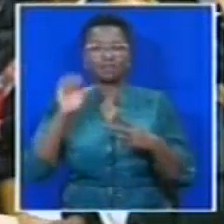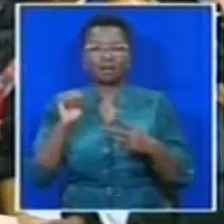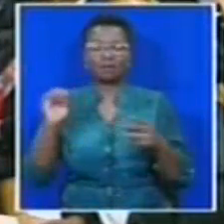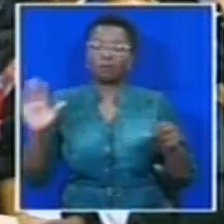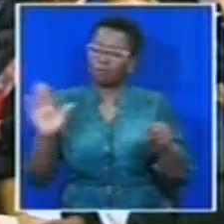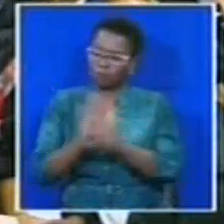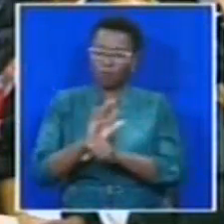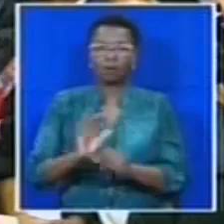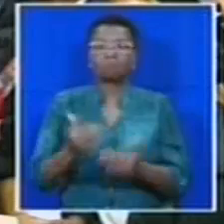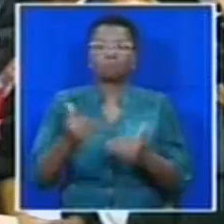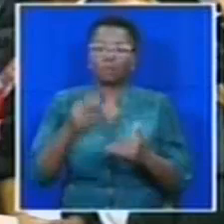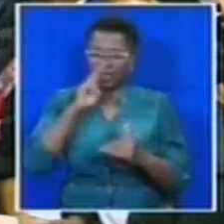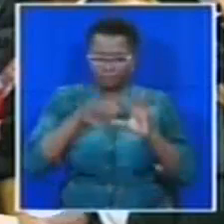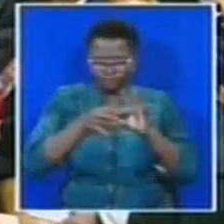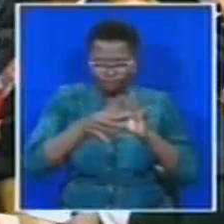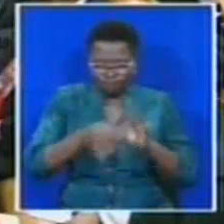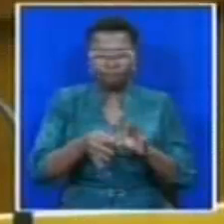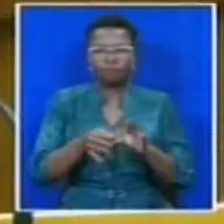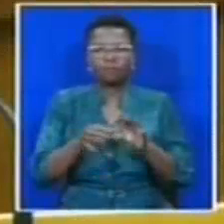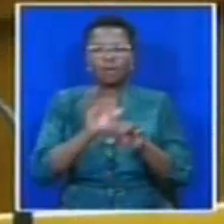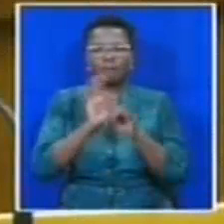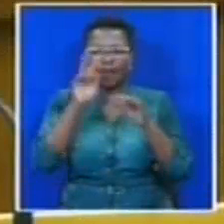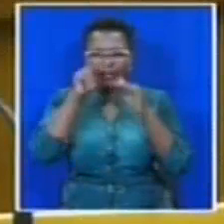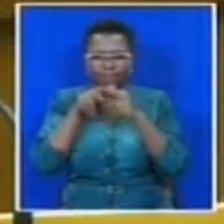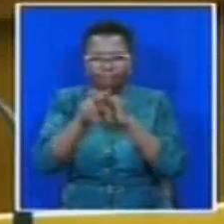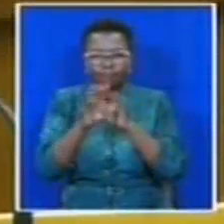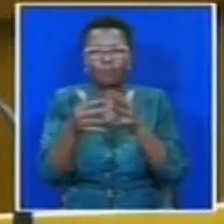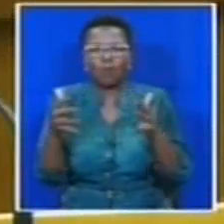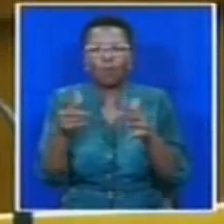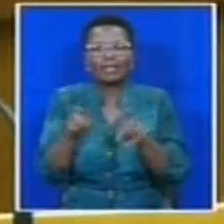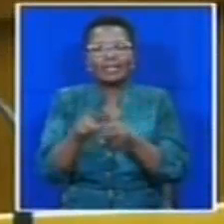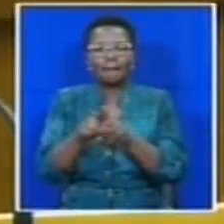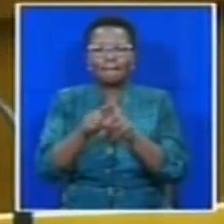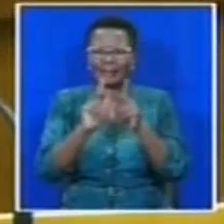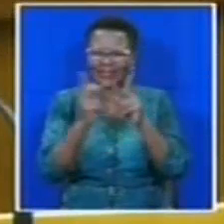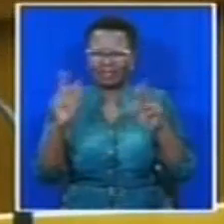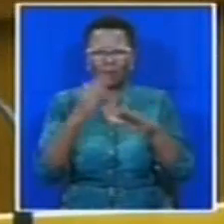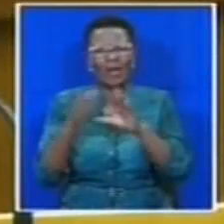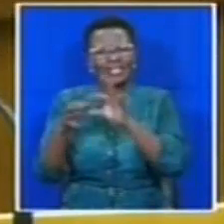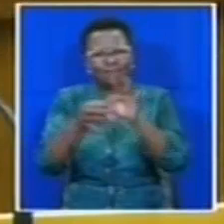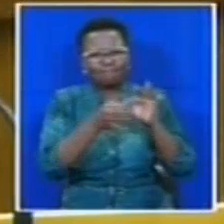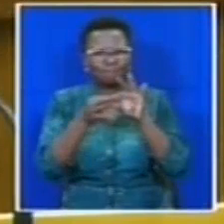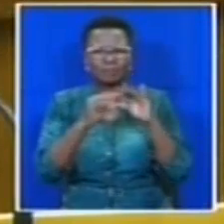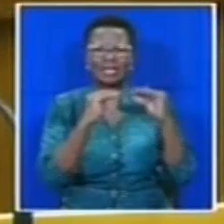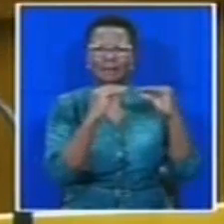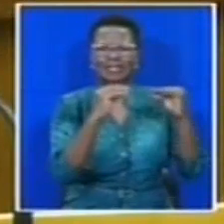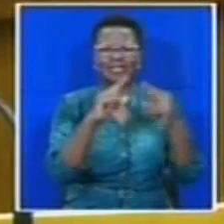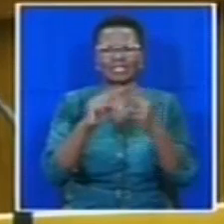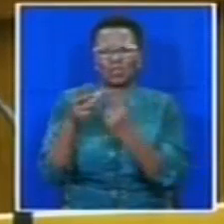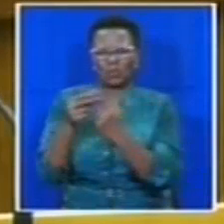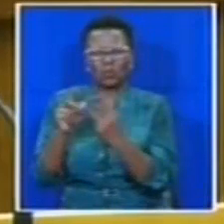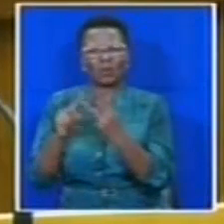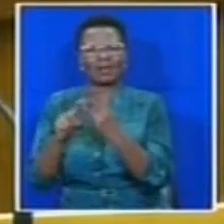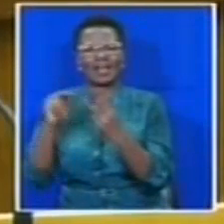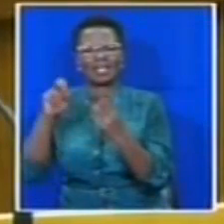foresight, commitment to the national interest, and extensive collaboration of labor and business leaders. The